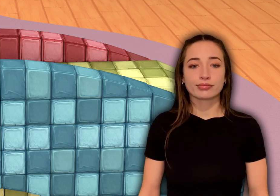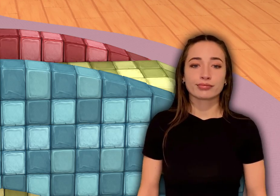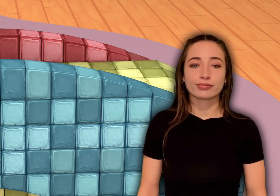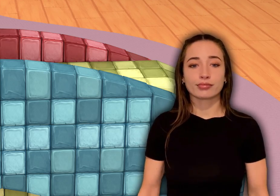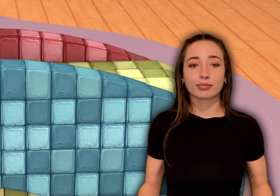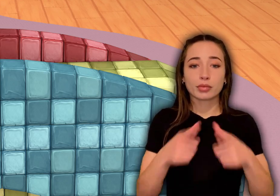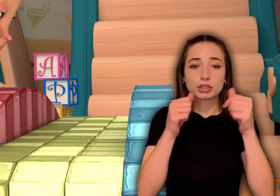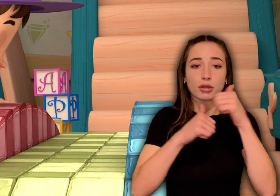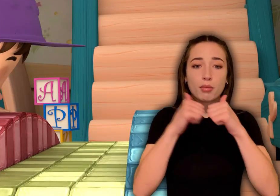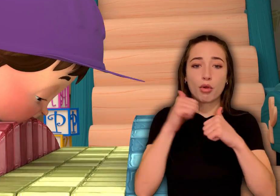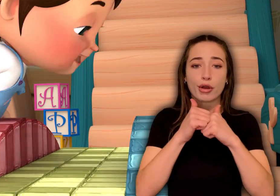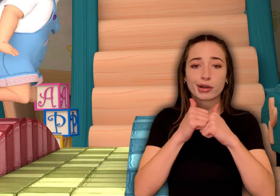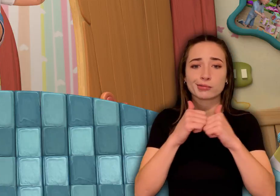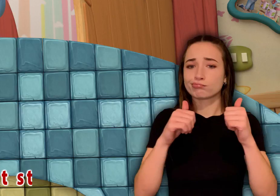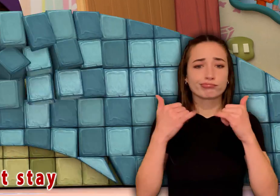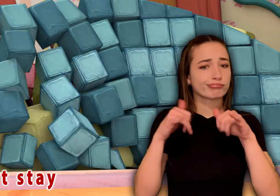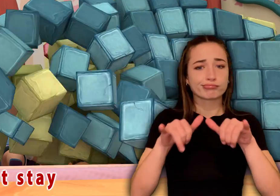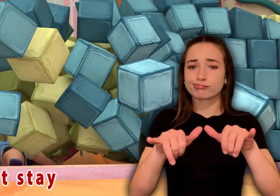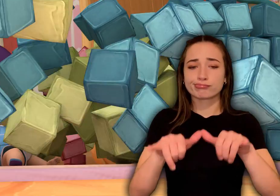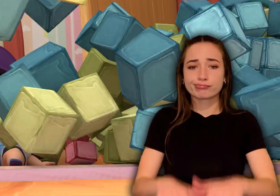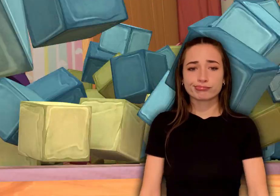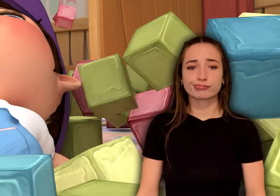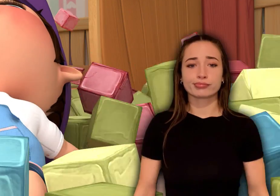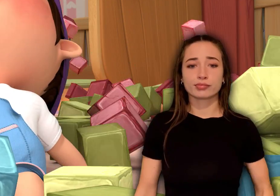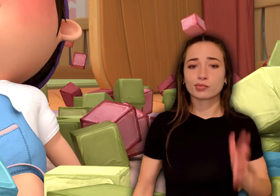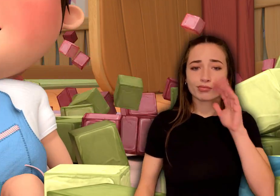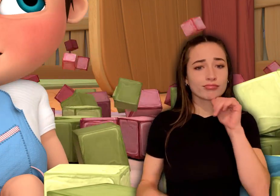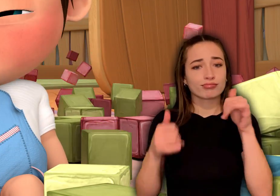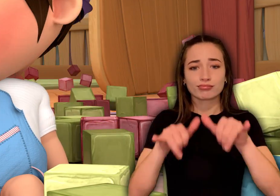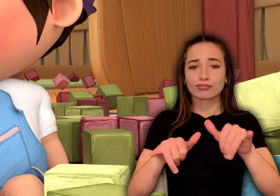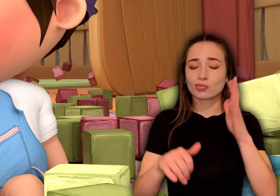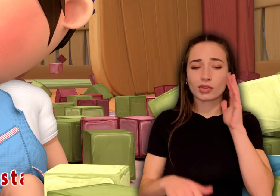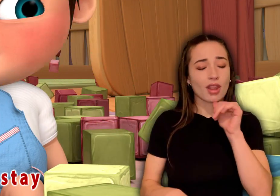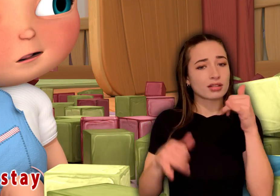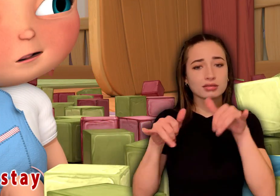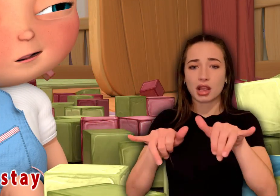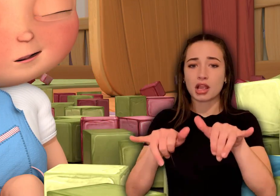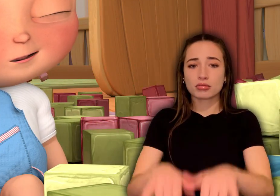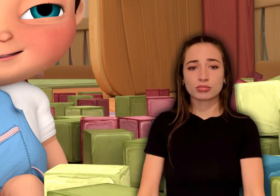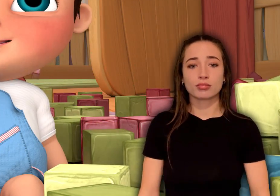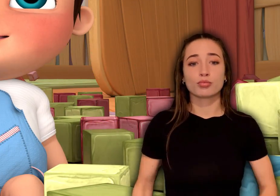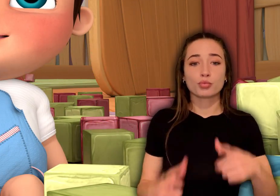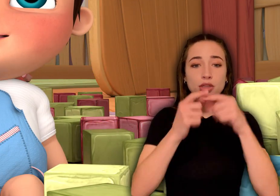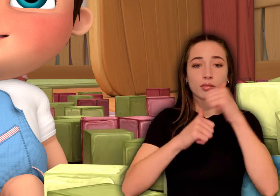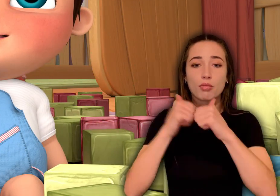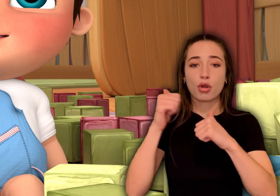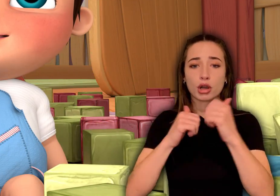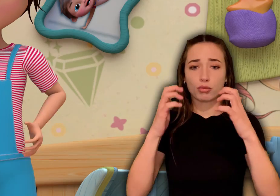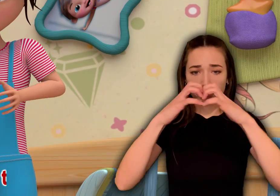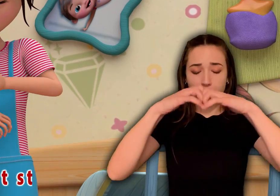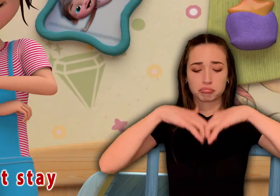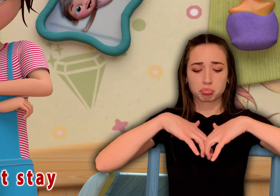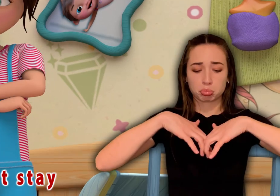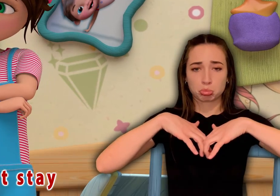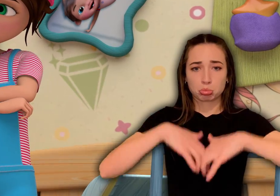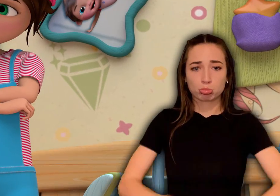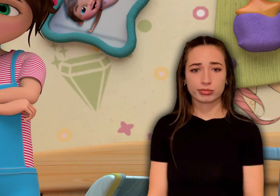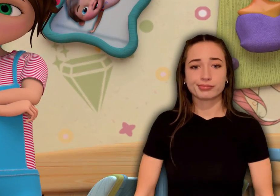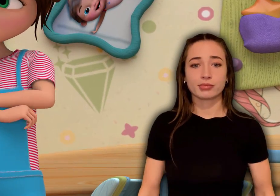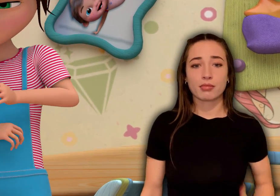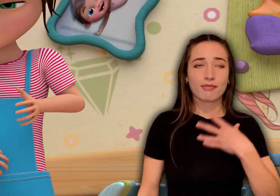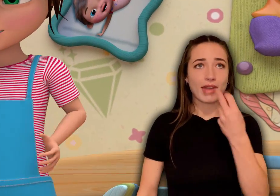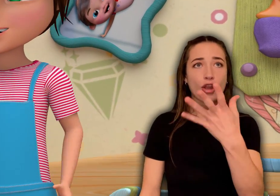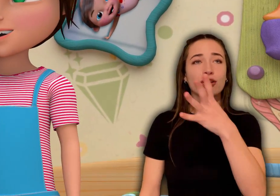ladies bricks and morar will not stay will not stay will not stay bricks and morar will not